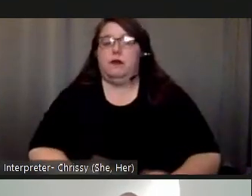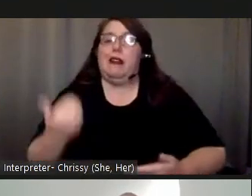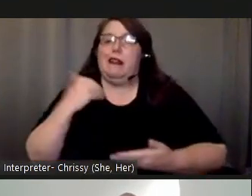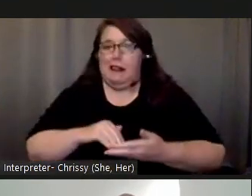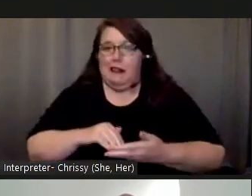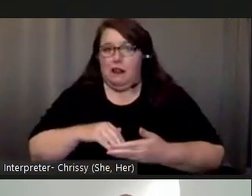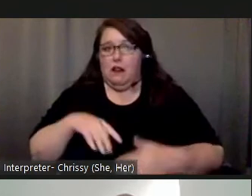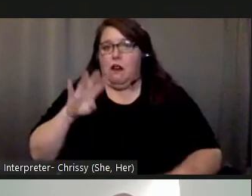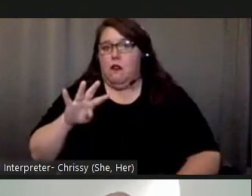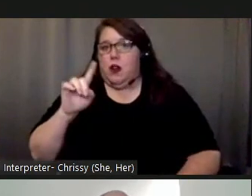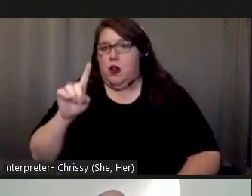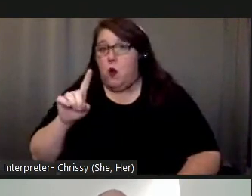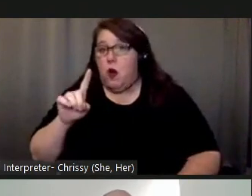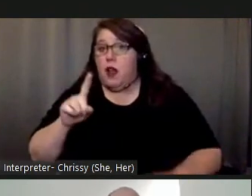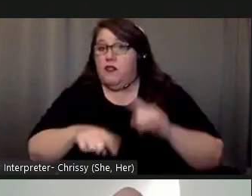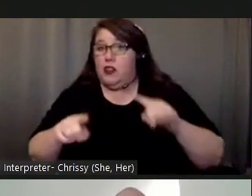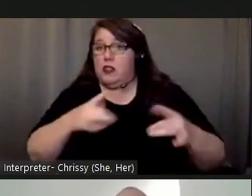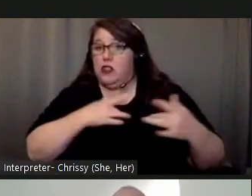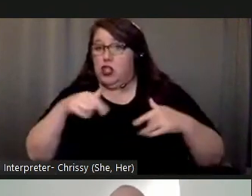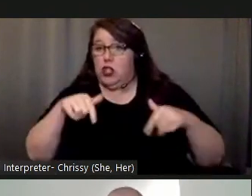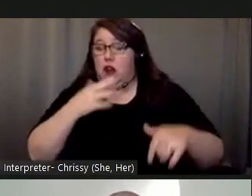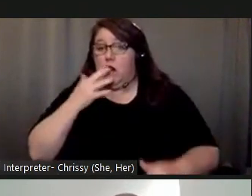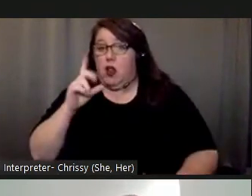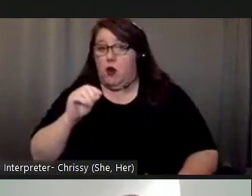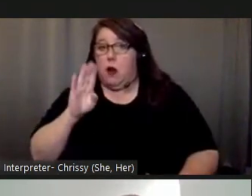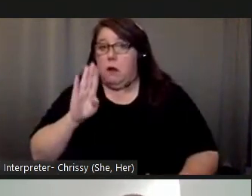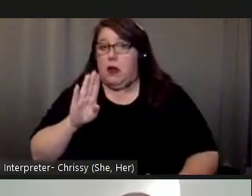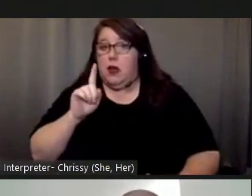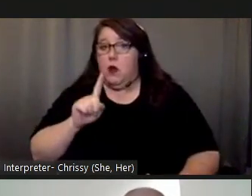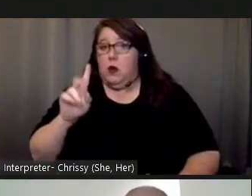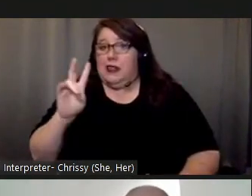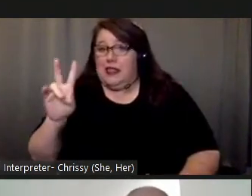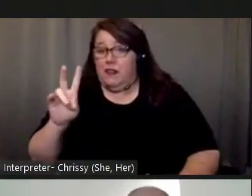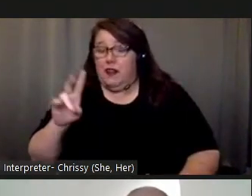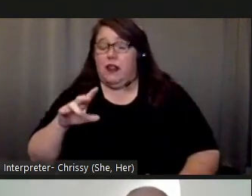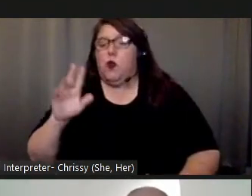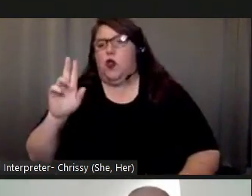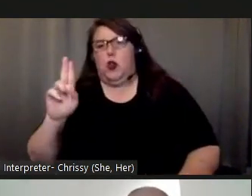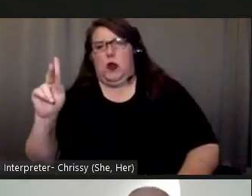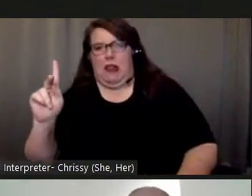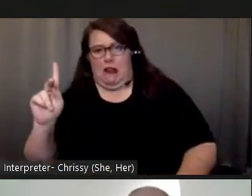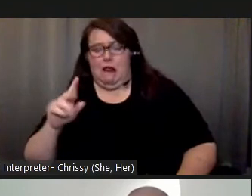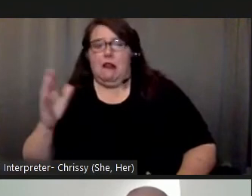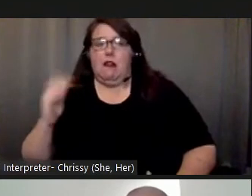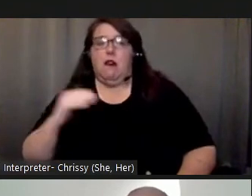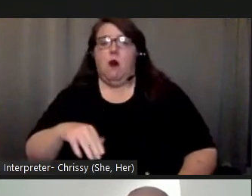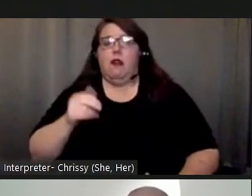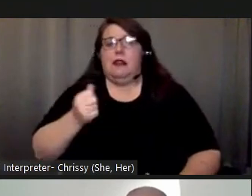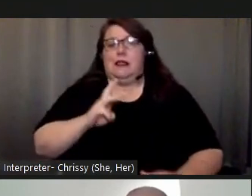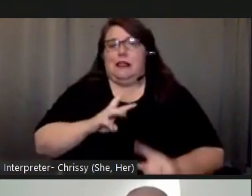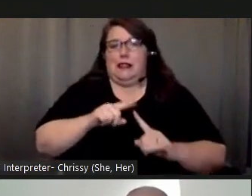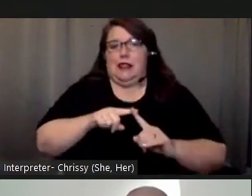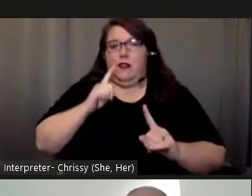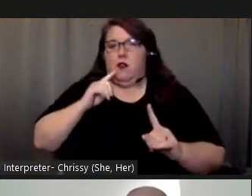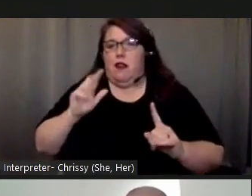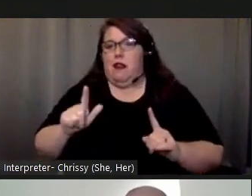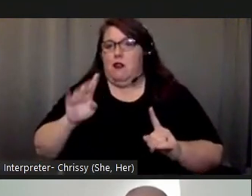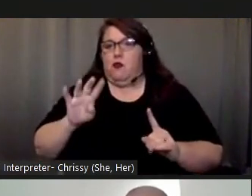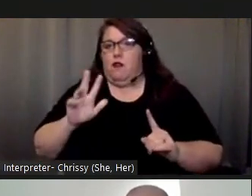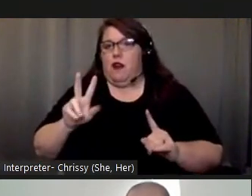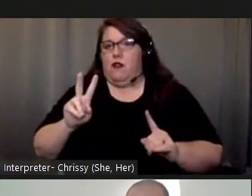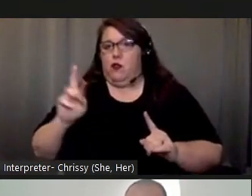41 variants of concern in Colorado. Those are all the B117 or UK variant, and 16 of the L452R California